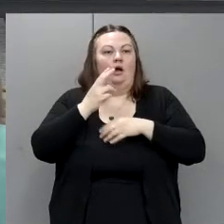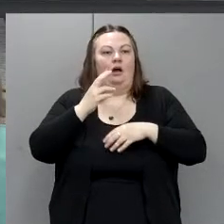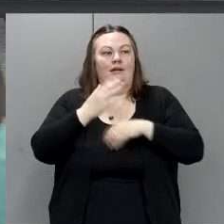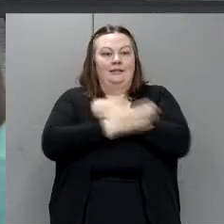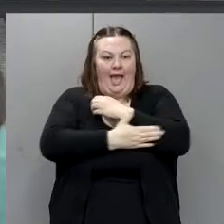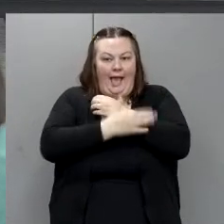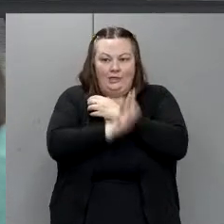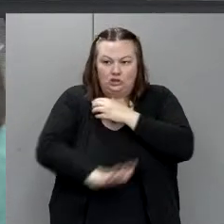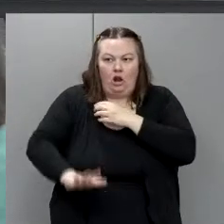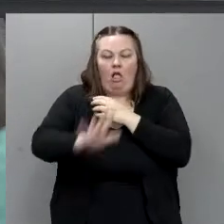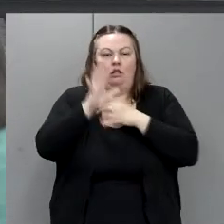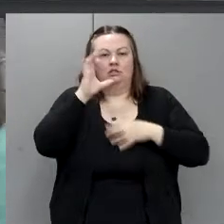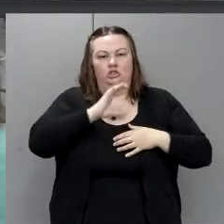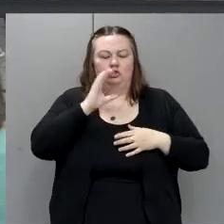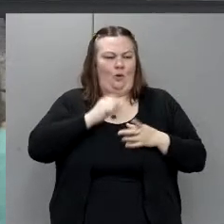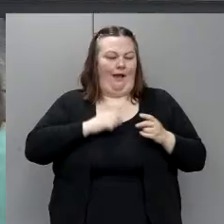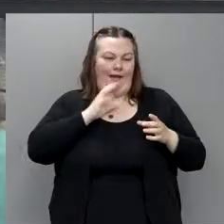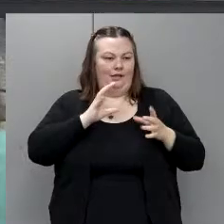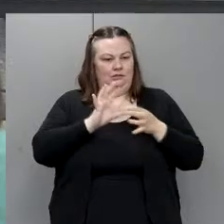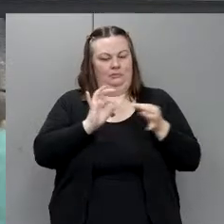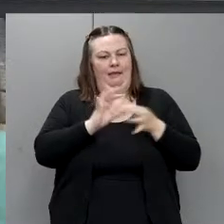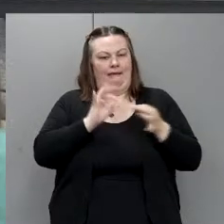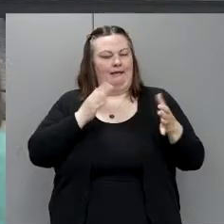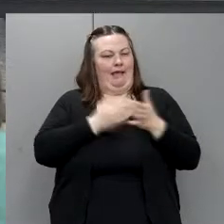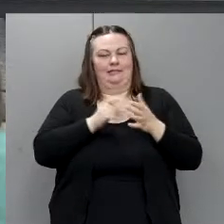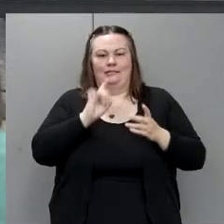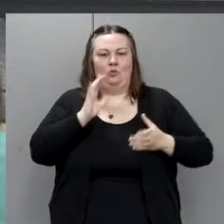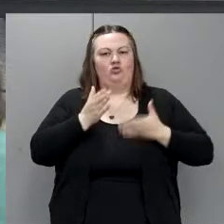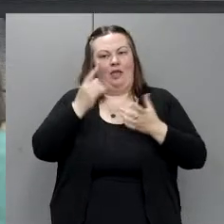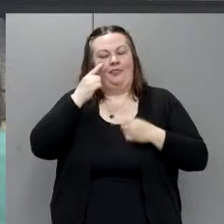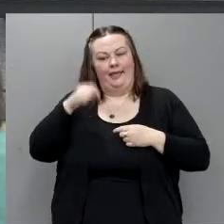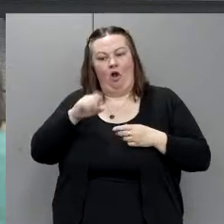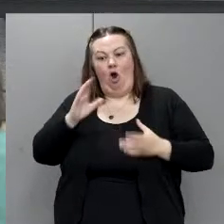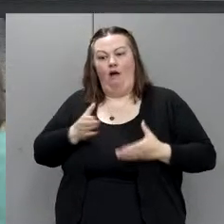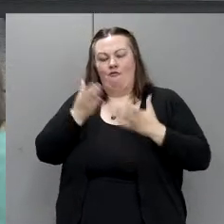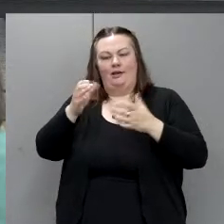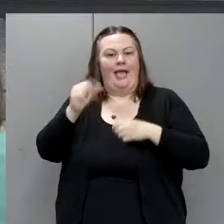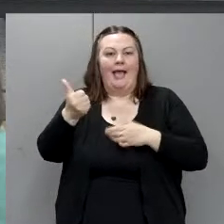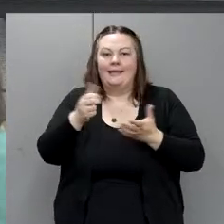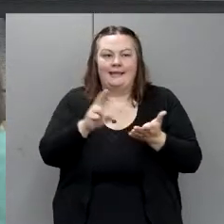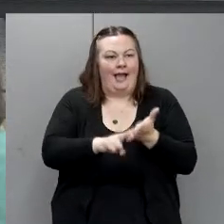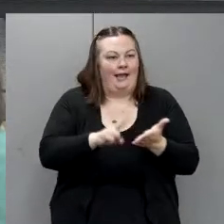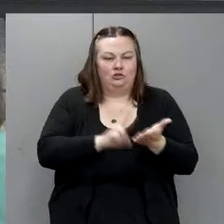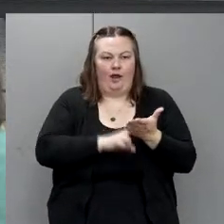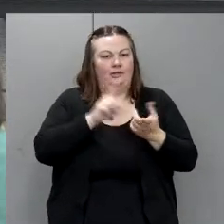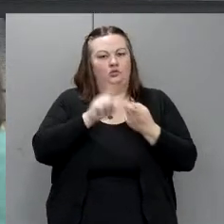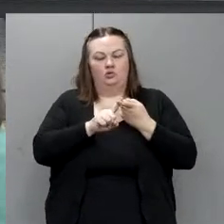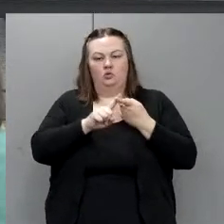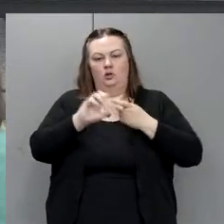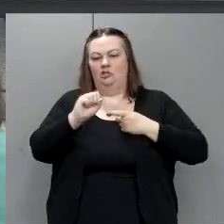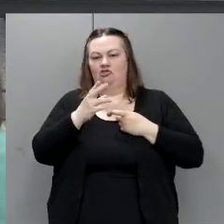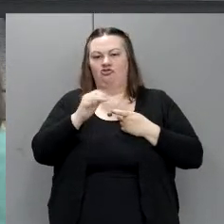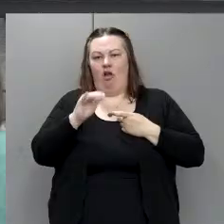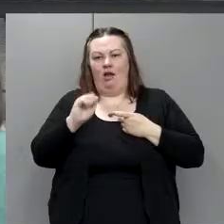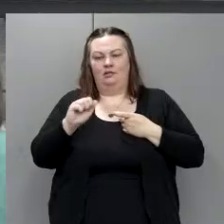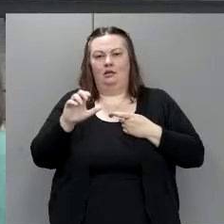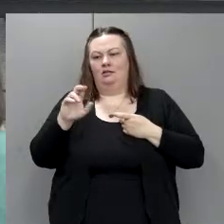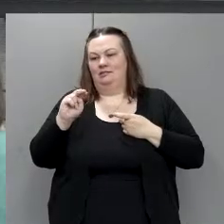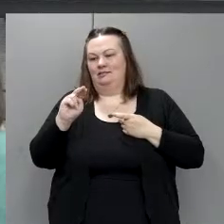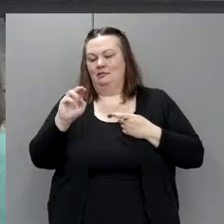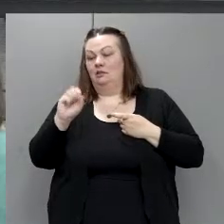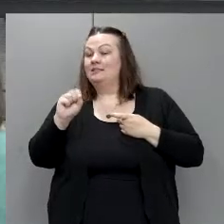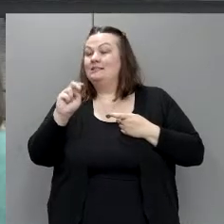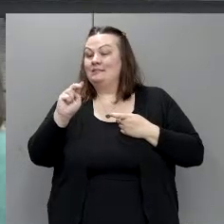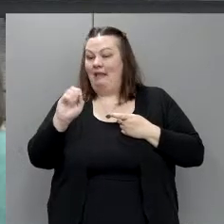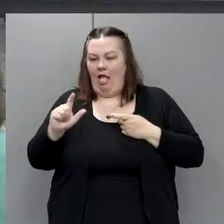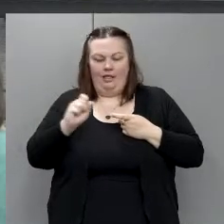So I speak against this motion because I think that offering any contract to Shonda Richardson Snell